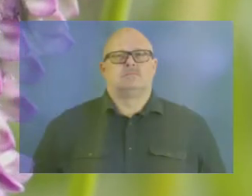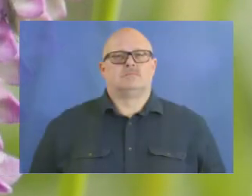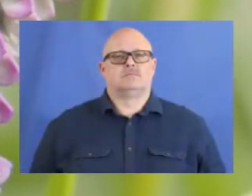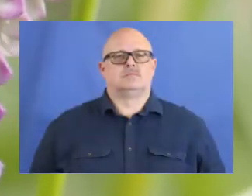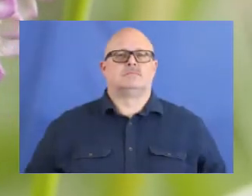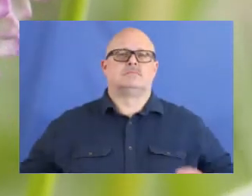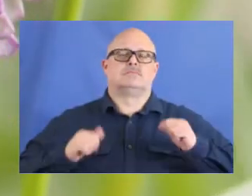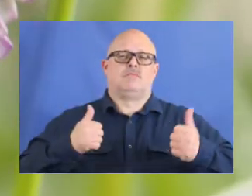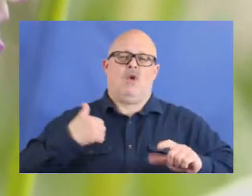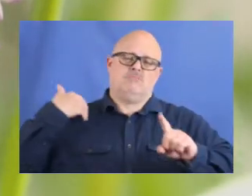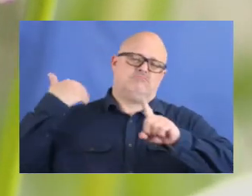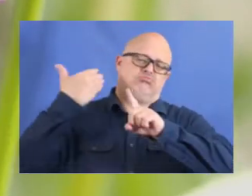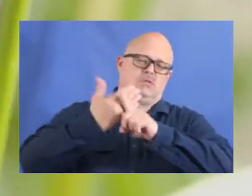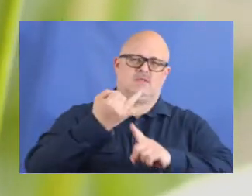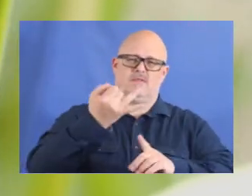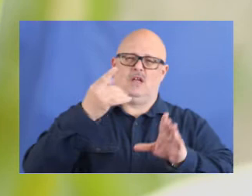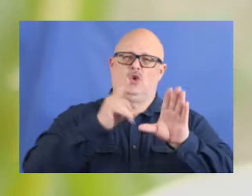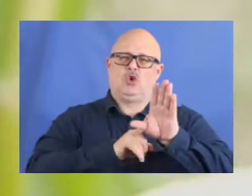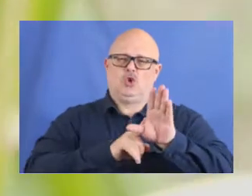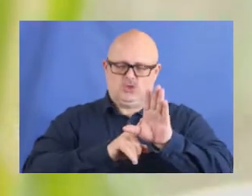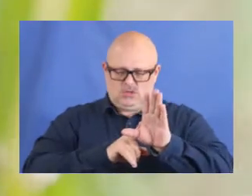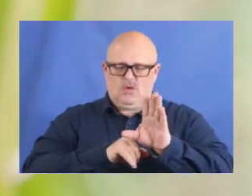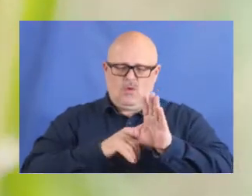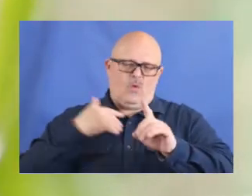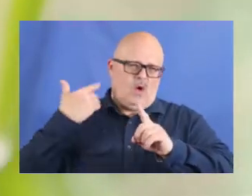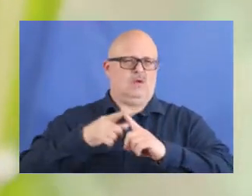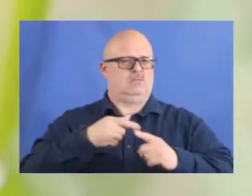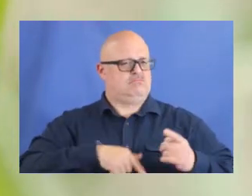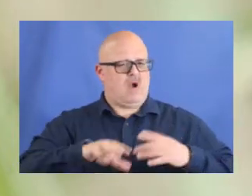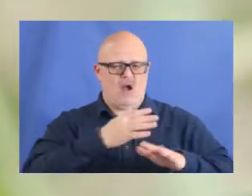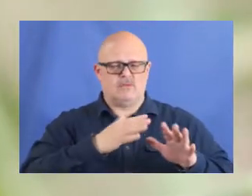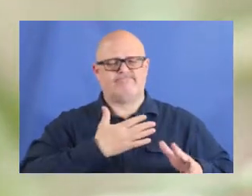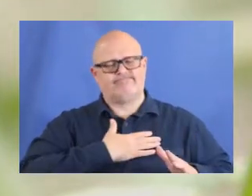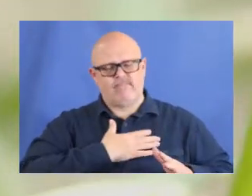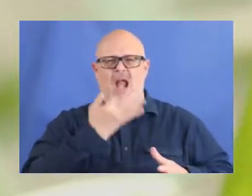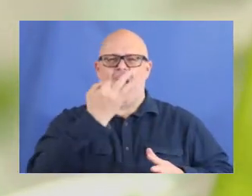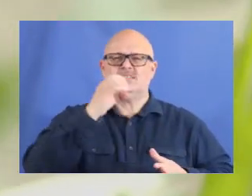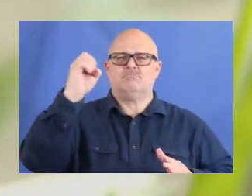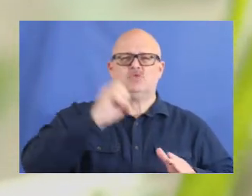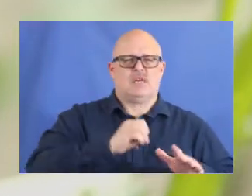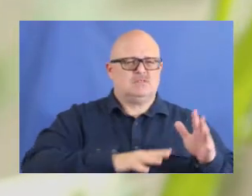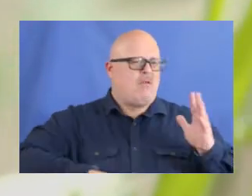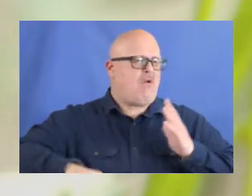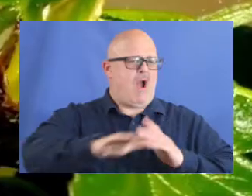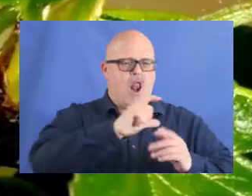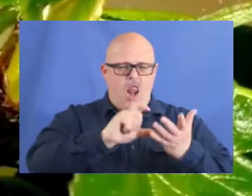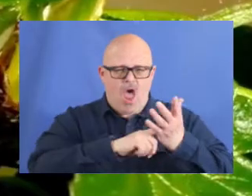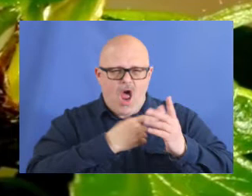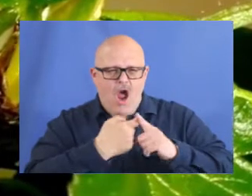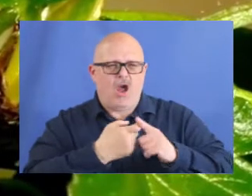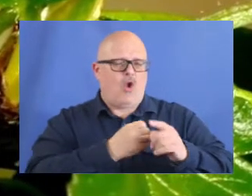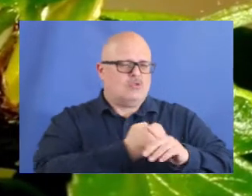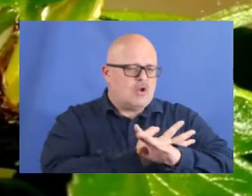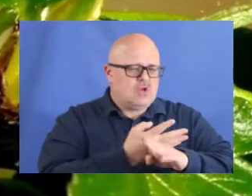In the UK, we have lost 80% of chalk grassland habitat since the Second World War due to changes